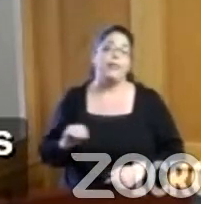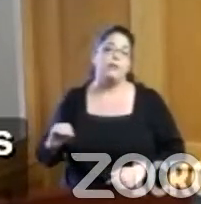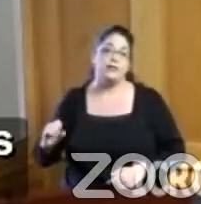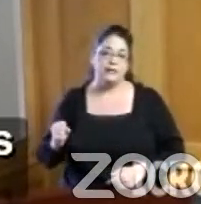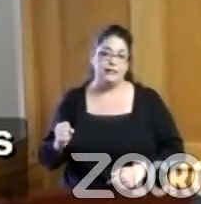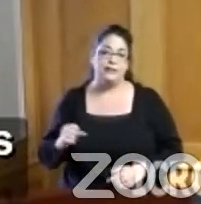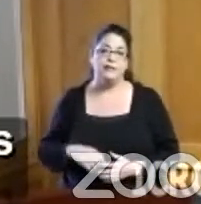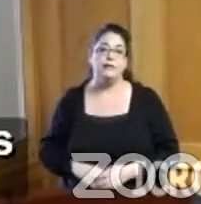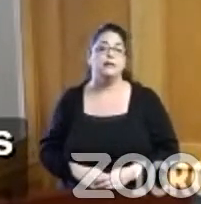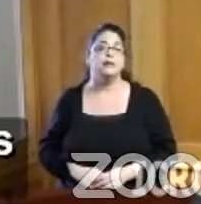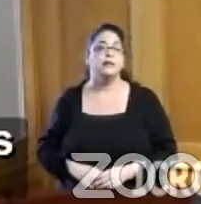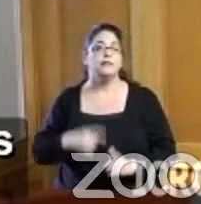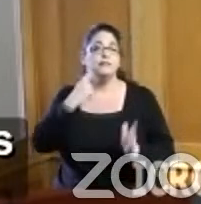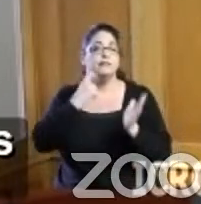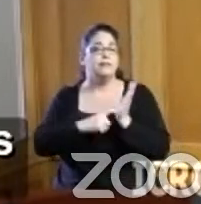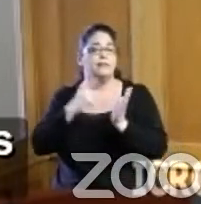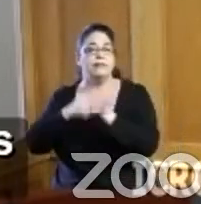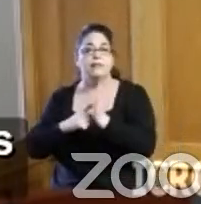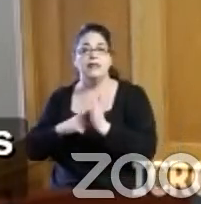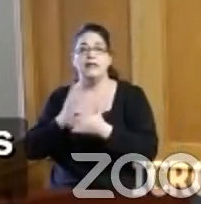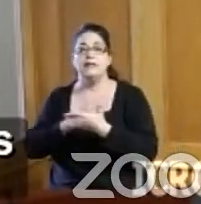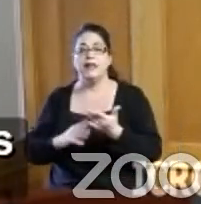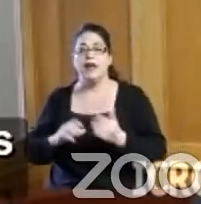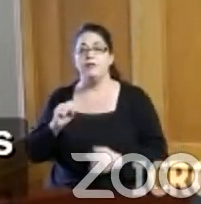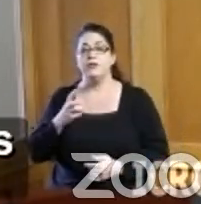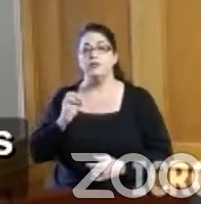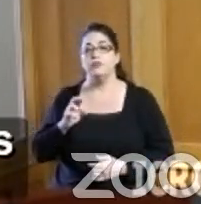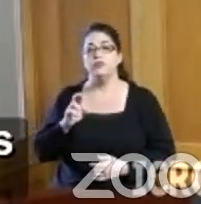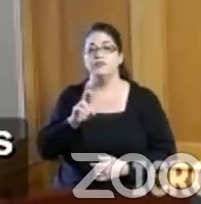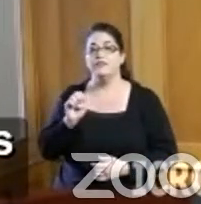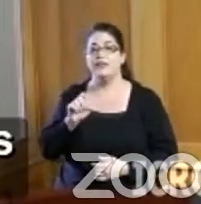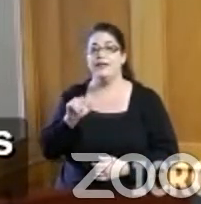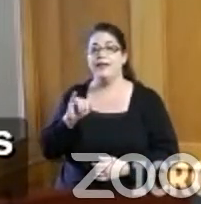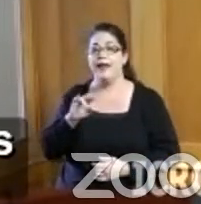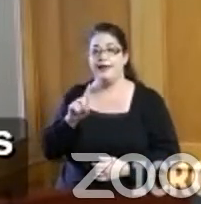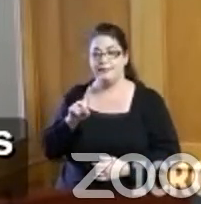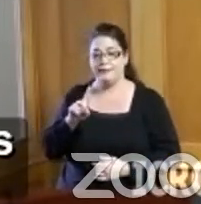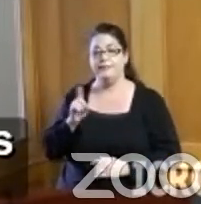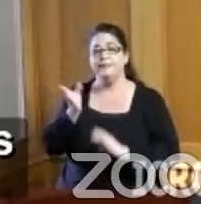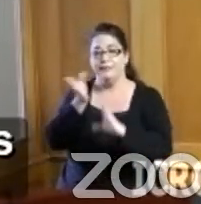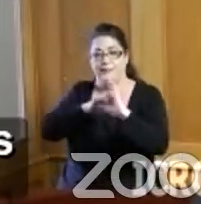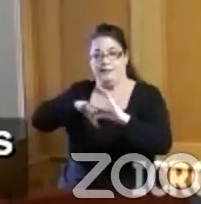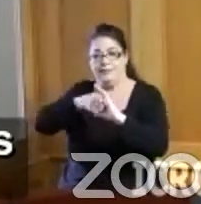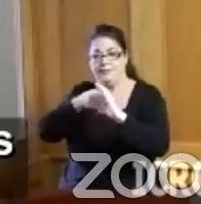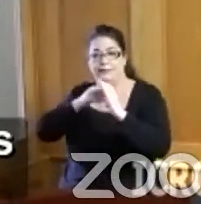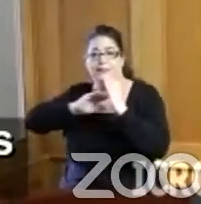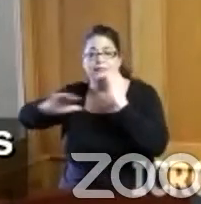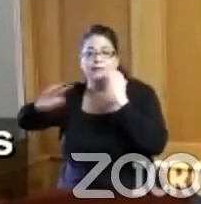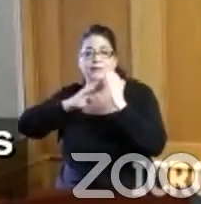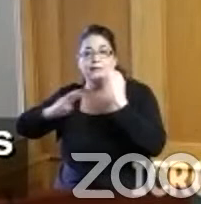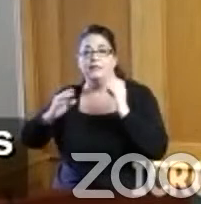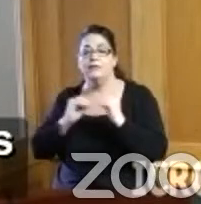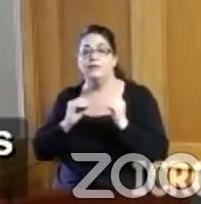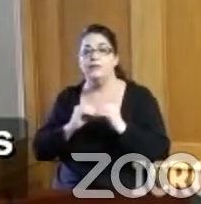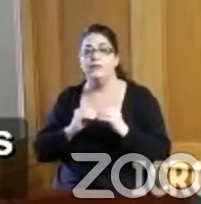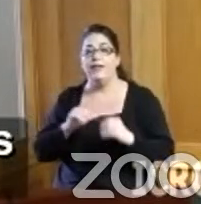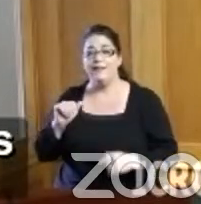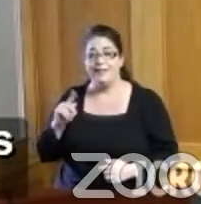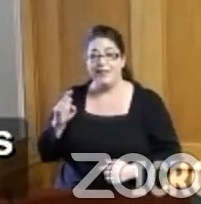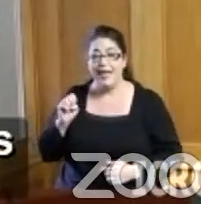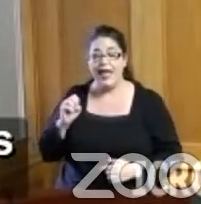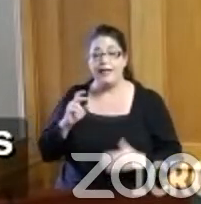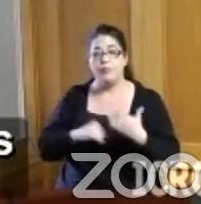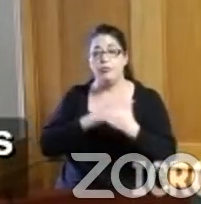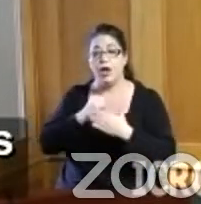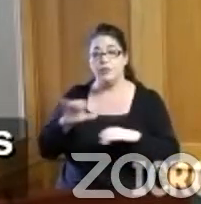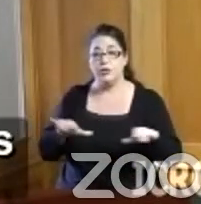opportunities. Some of those sewers were relined. A lot of the things were addressed. The Stonebridge Lakes, the project that we're